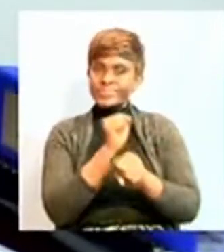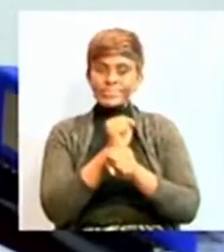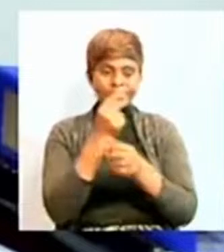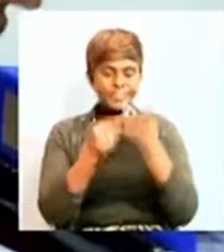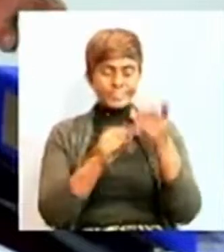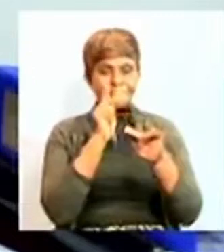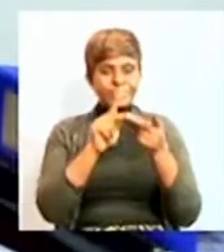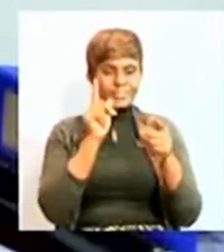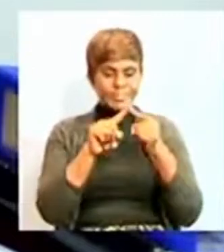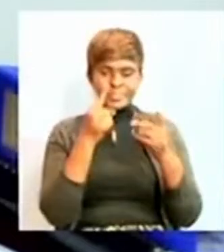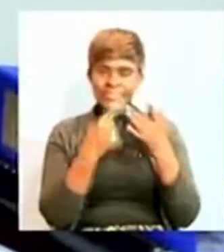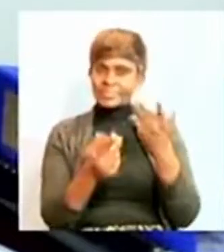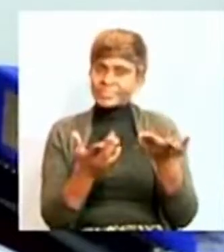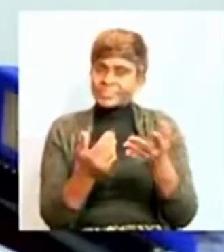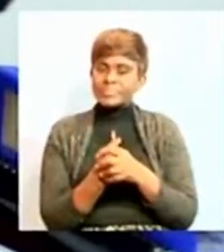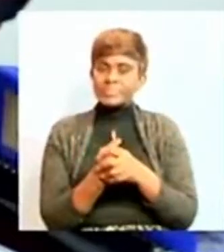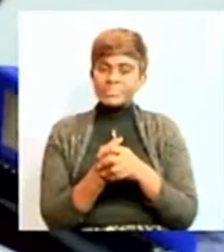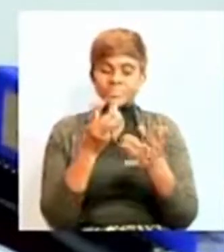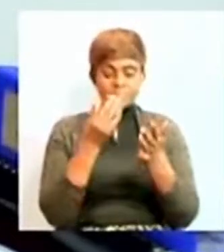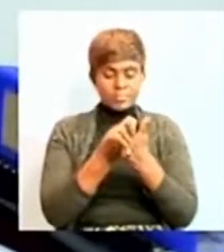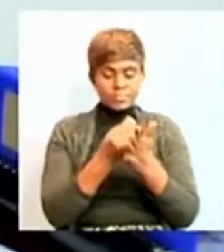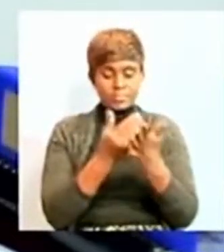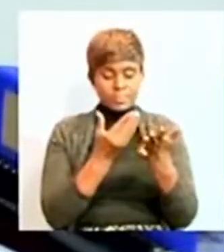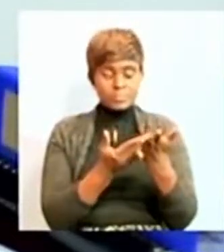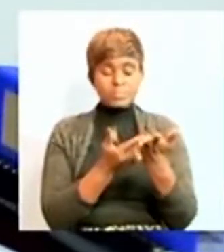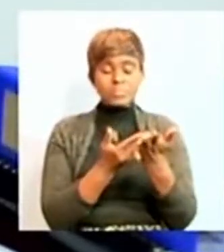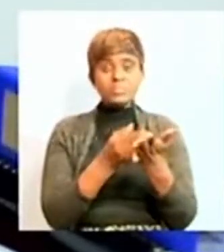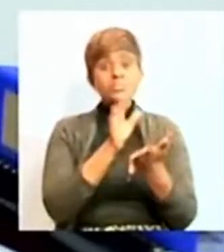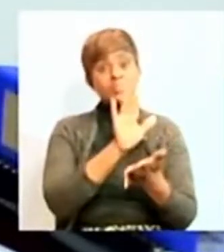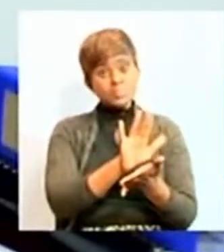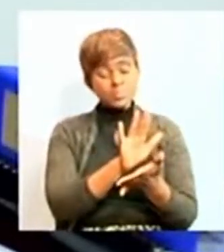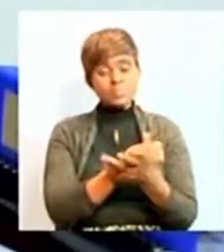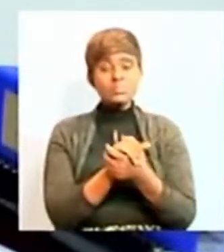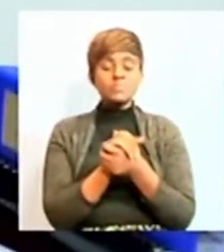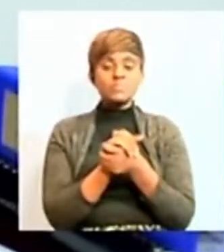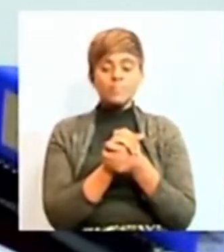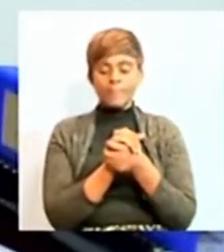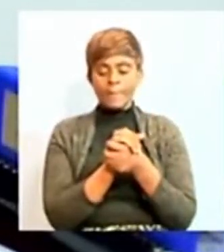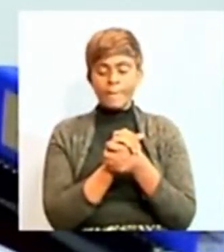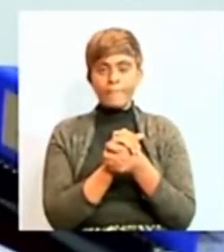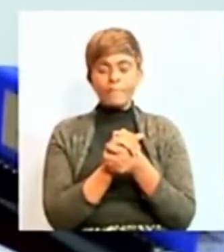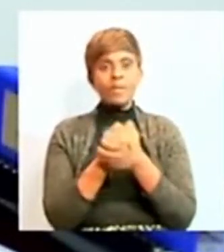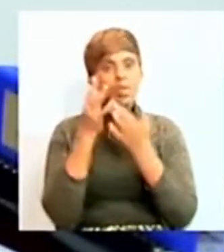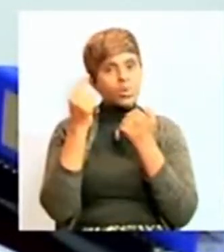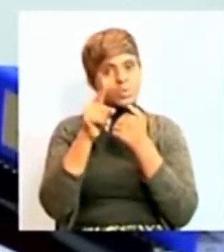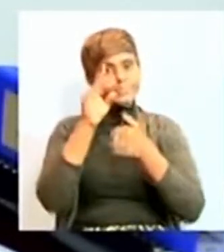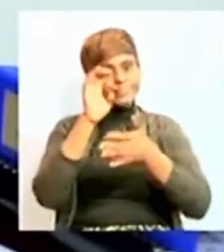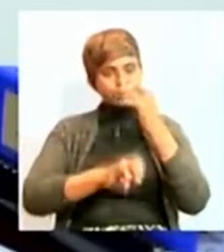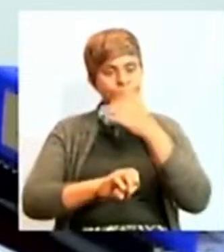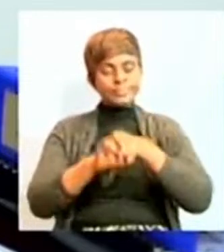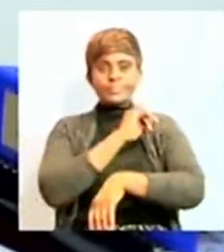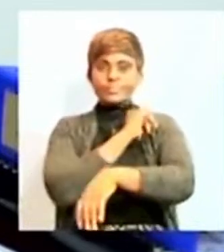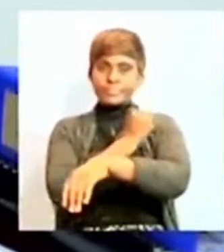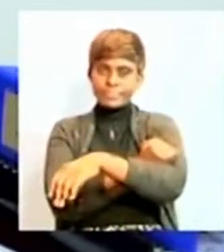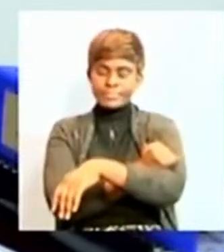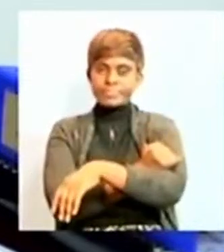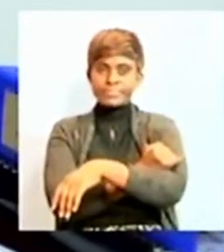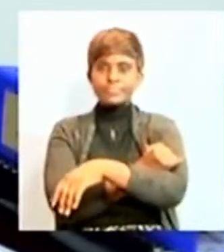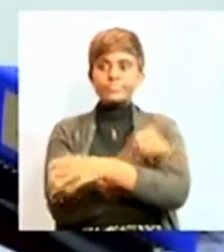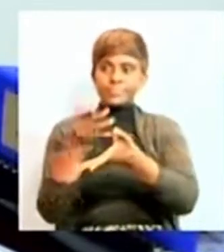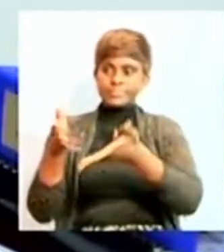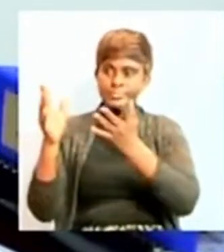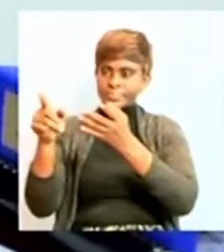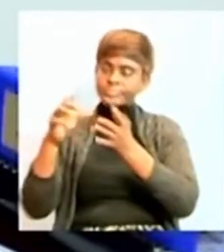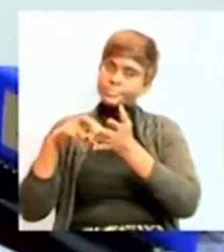supposed to do. Yet, the financing aspect is there. We wish to withdraw our immunity and allow